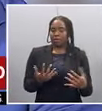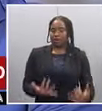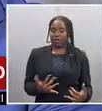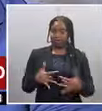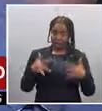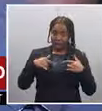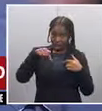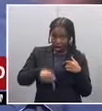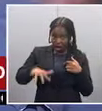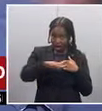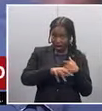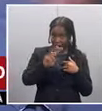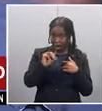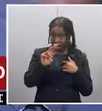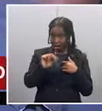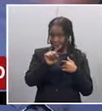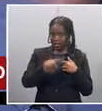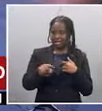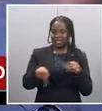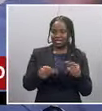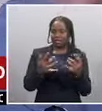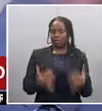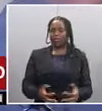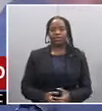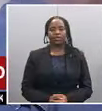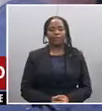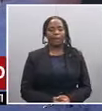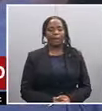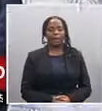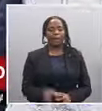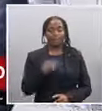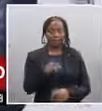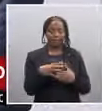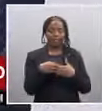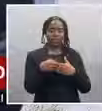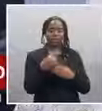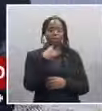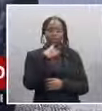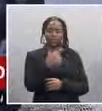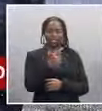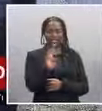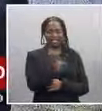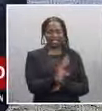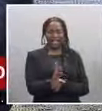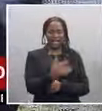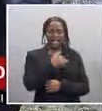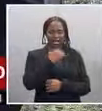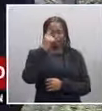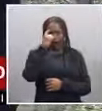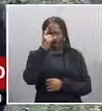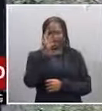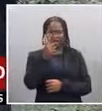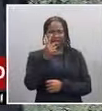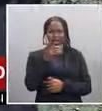this region. The ANC's Harry Kwala regional leadership warns against jumping the gun and